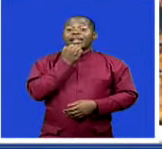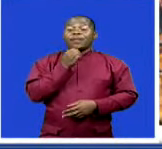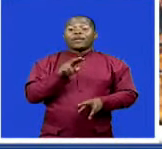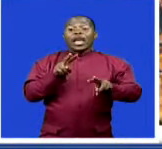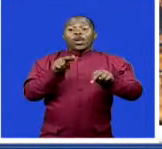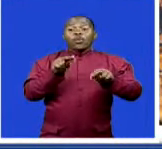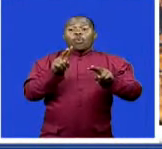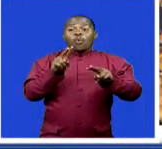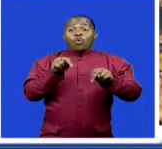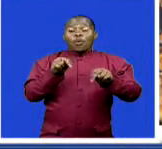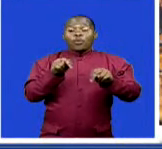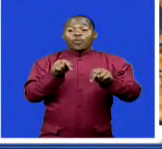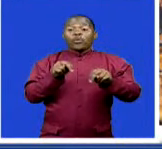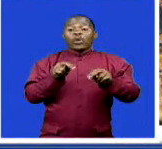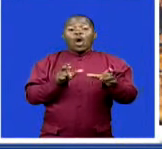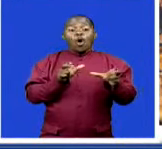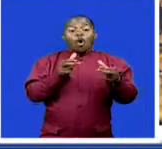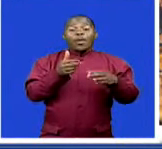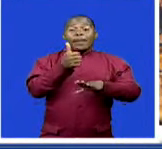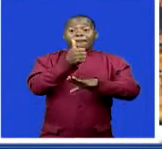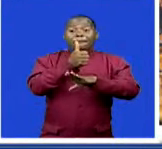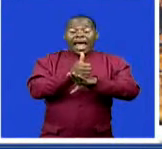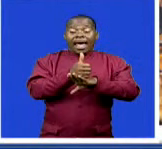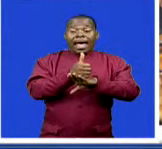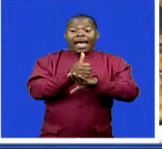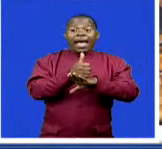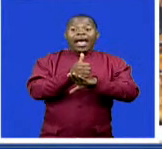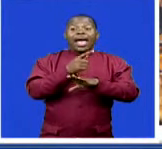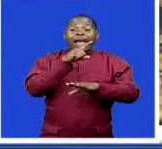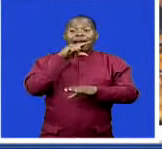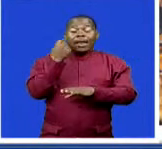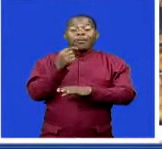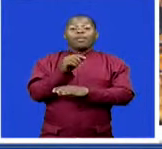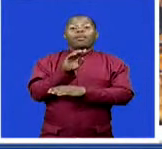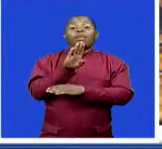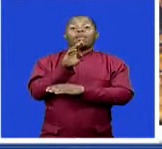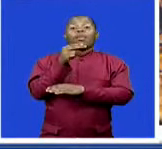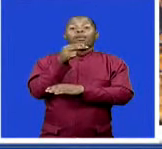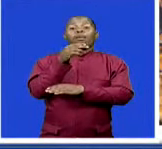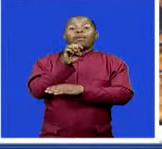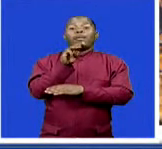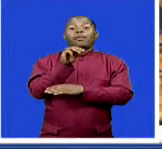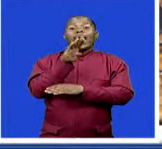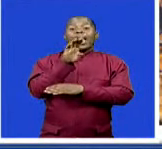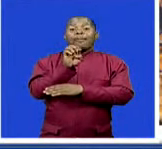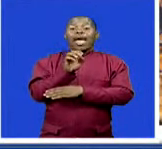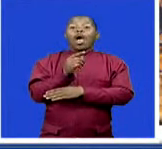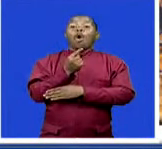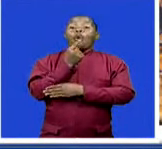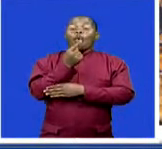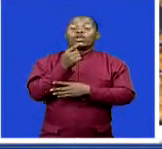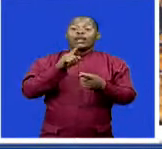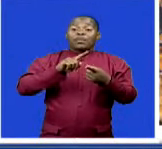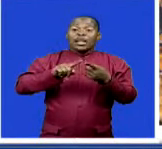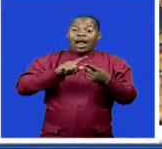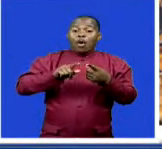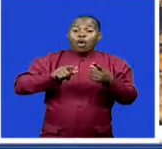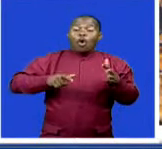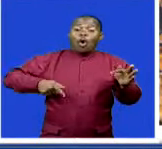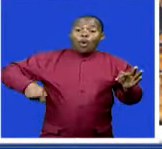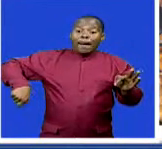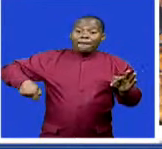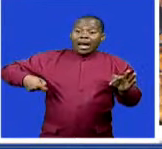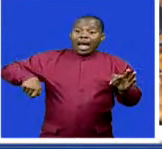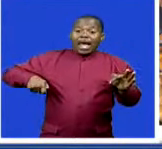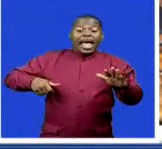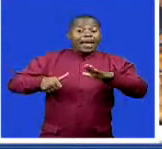Pool Association Chairman Menzi Bembe says the new committee will have to find ways of generating revenue for the association as currently